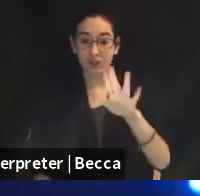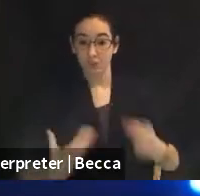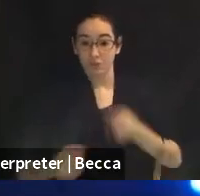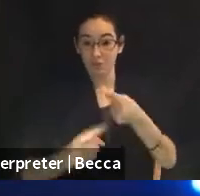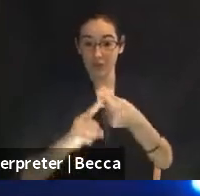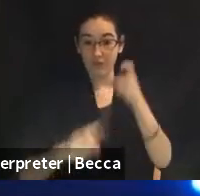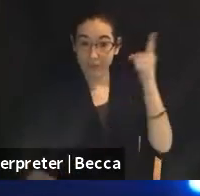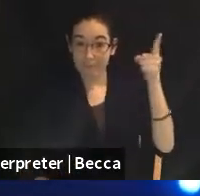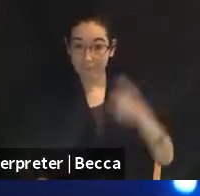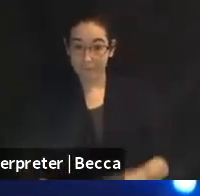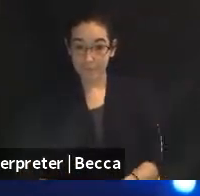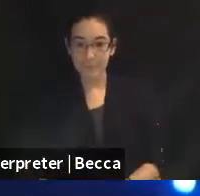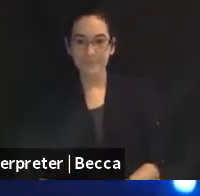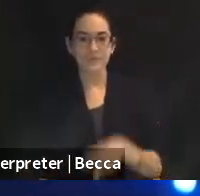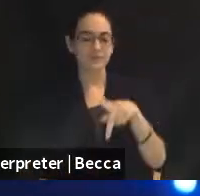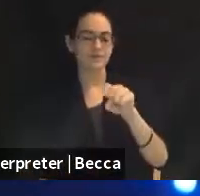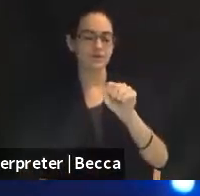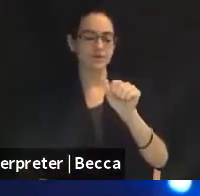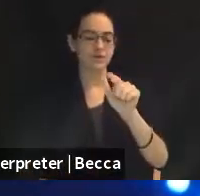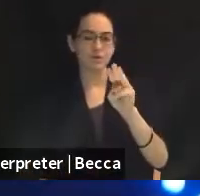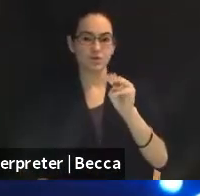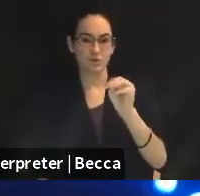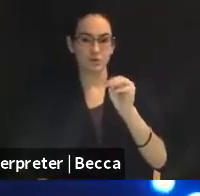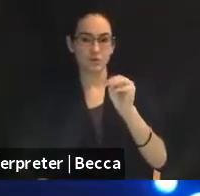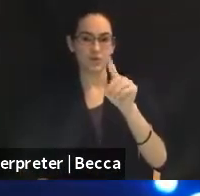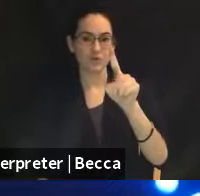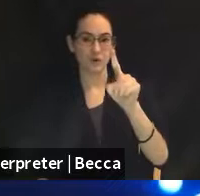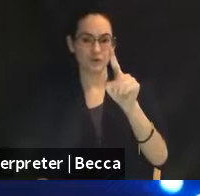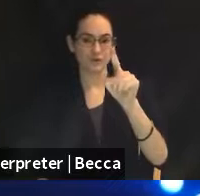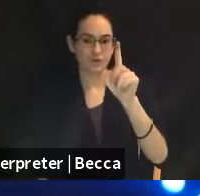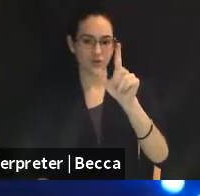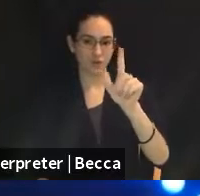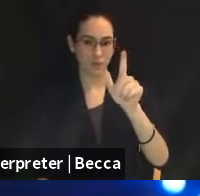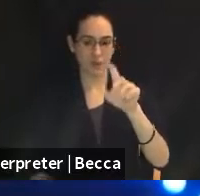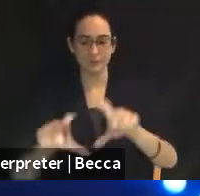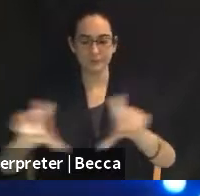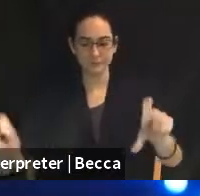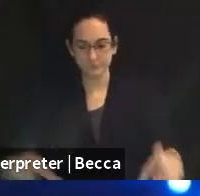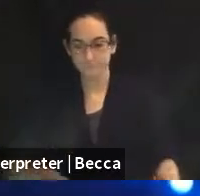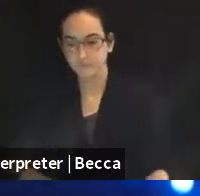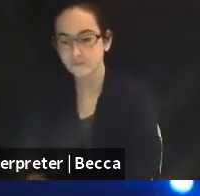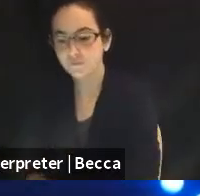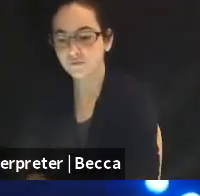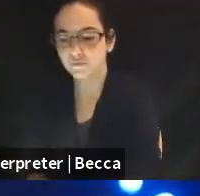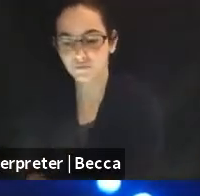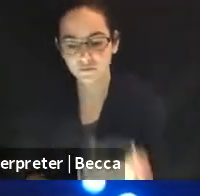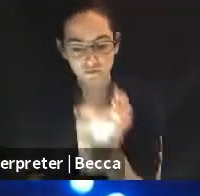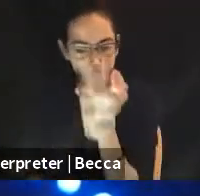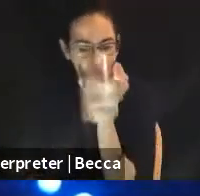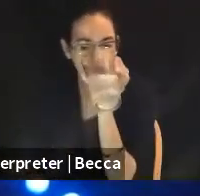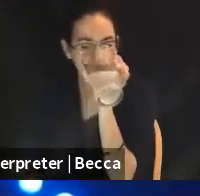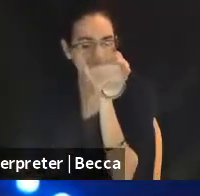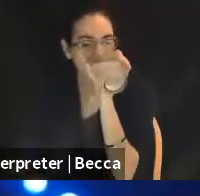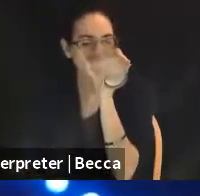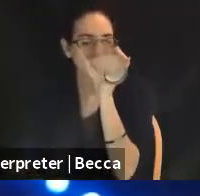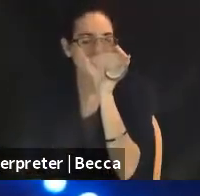God? Psalm 121 says, I lift up my eyes to the hills or to the mountains. Where does my help come from? And my help comes from the